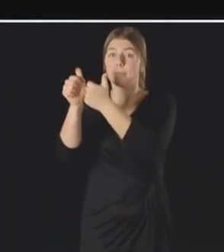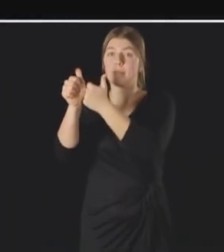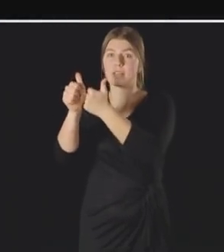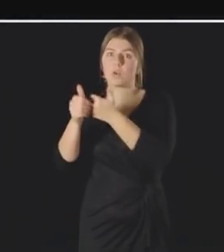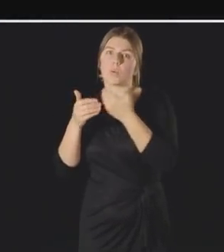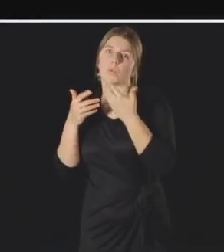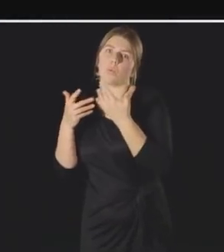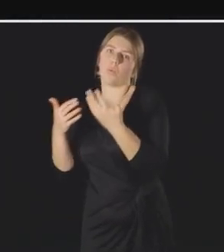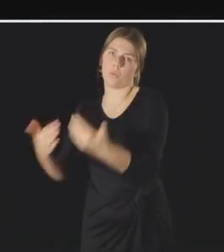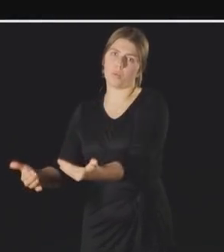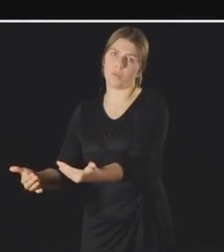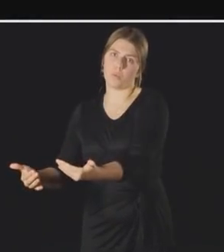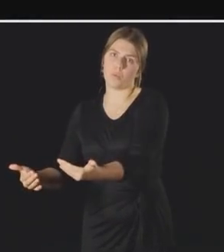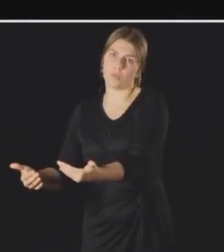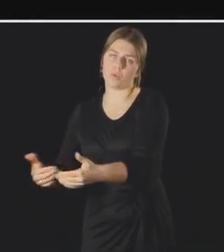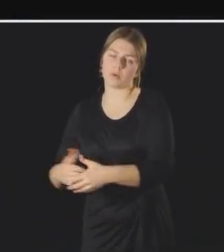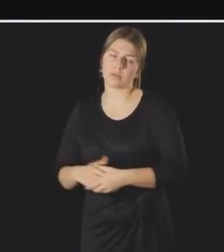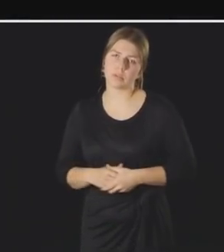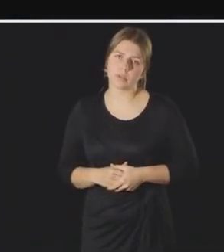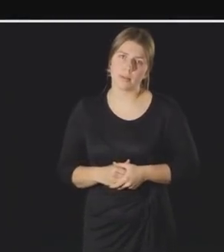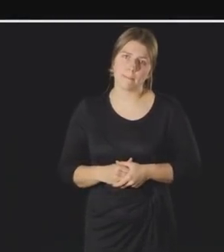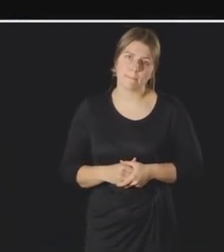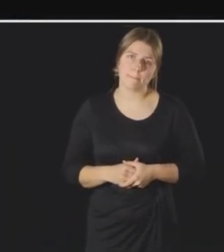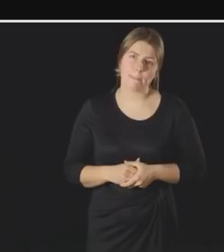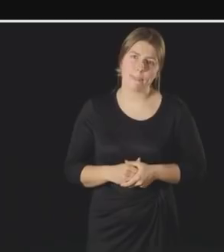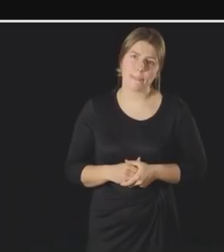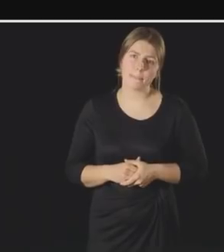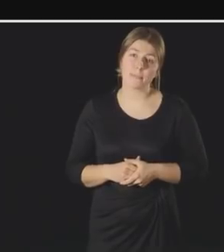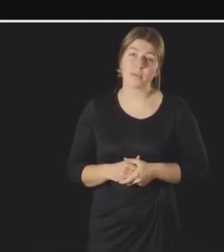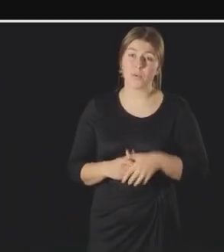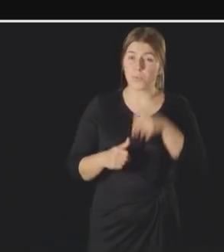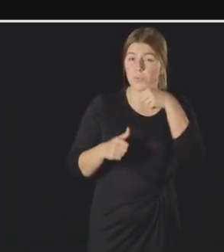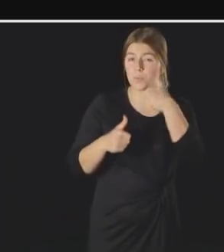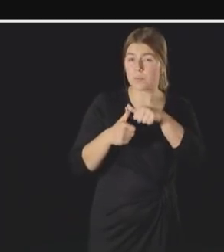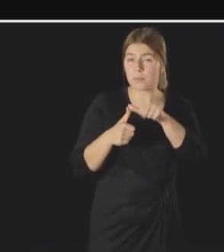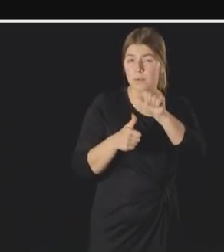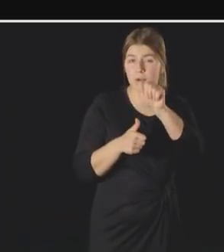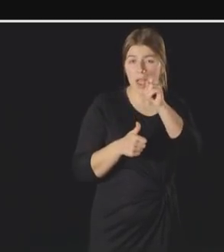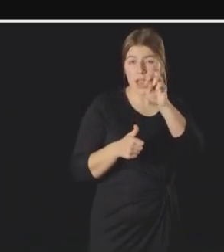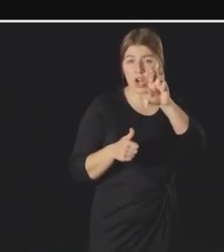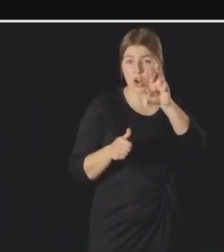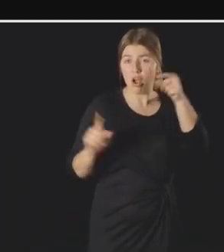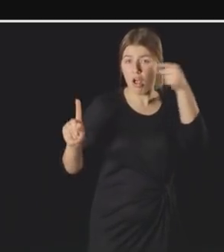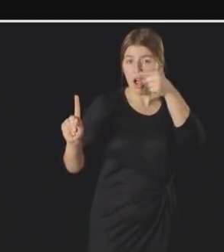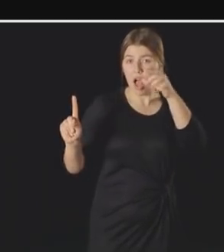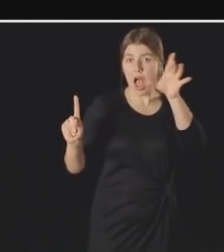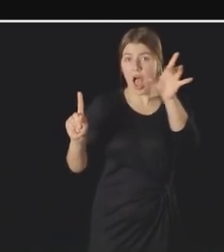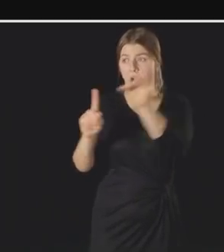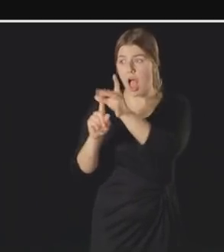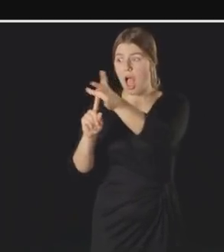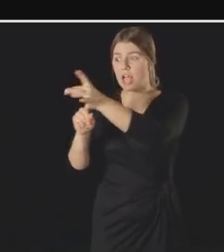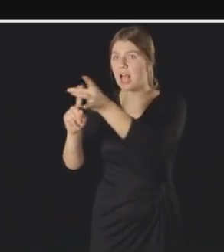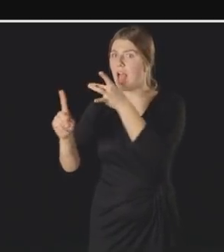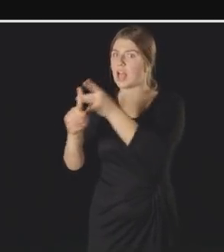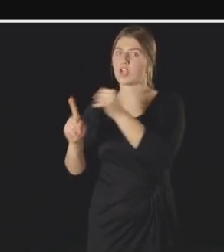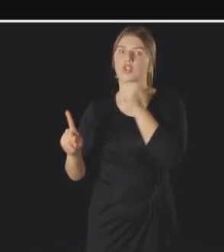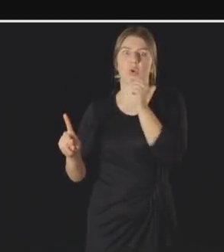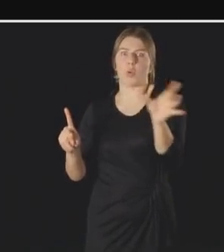Avoid linking accounts and devices to your anchor device unless you are sure that it will save you time or